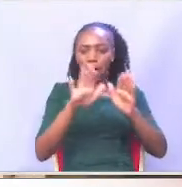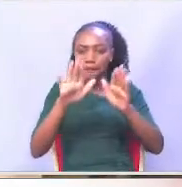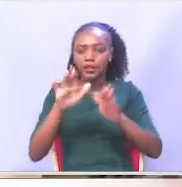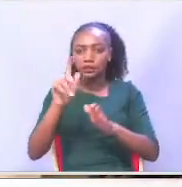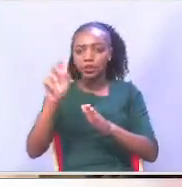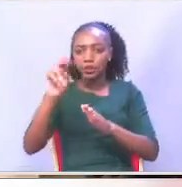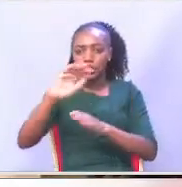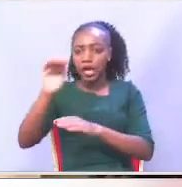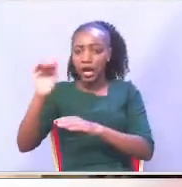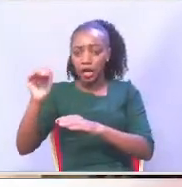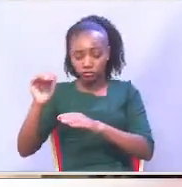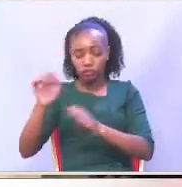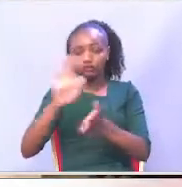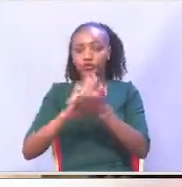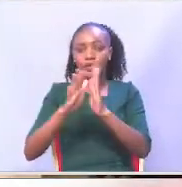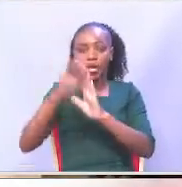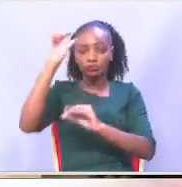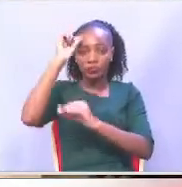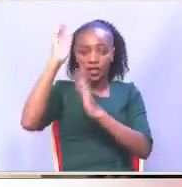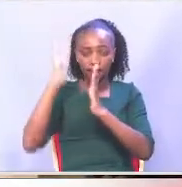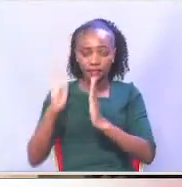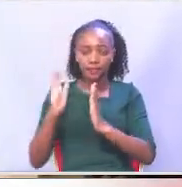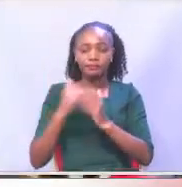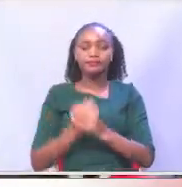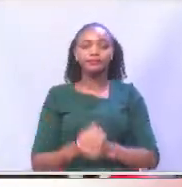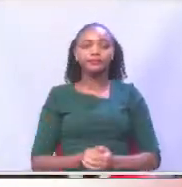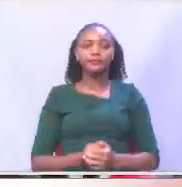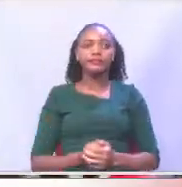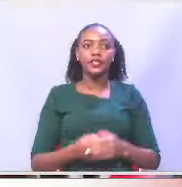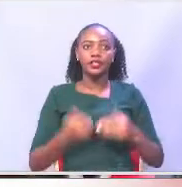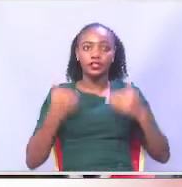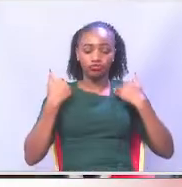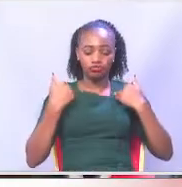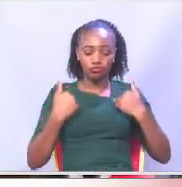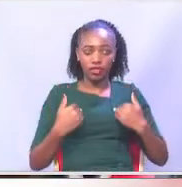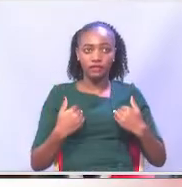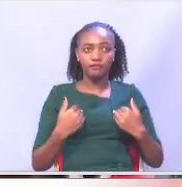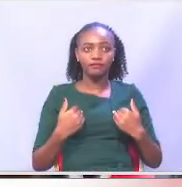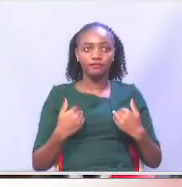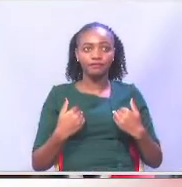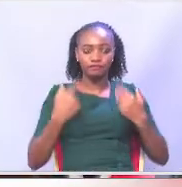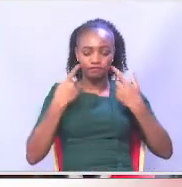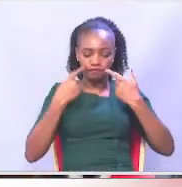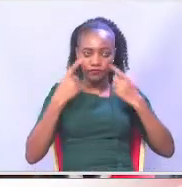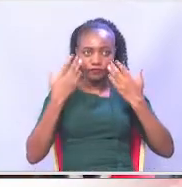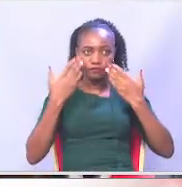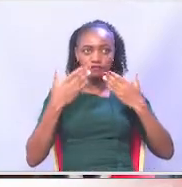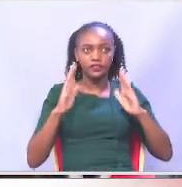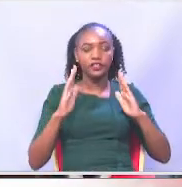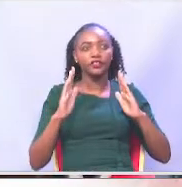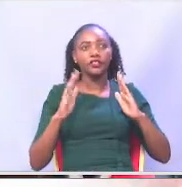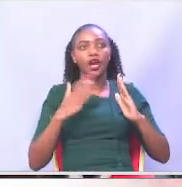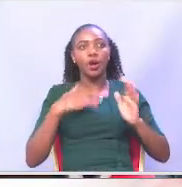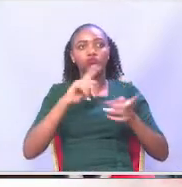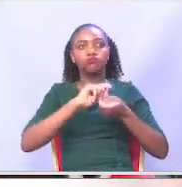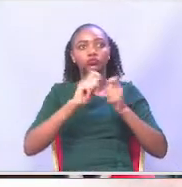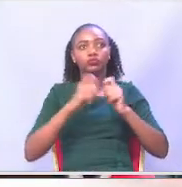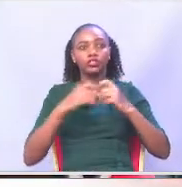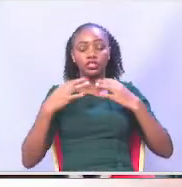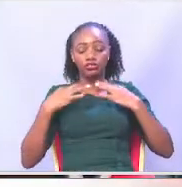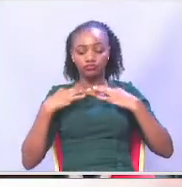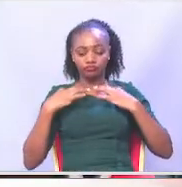County gubernatorial position. Kwa hivyo, mimi natoa uniform leo, sitawahi kuvaa nguo tena,